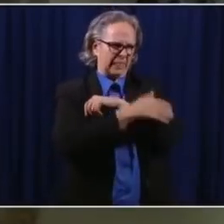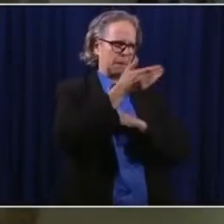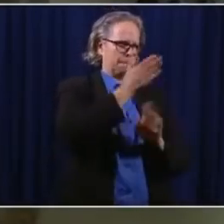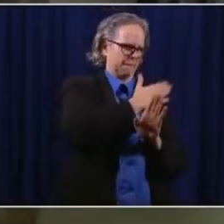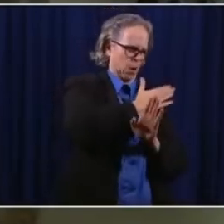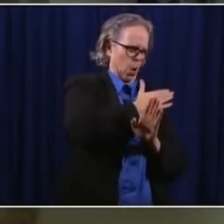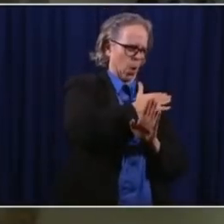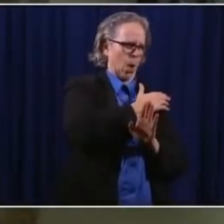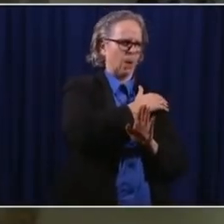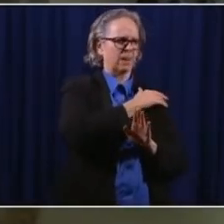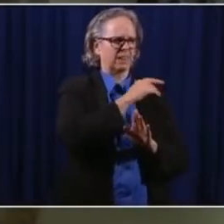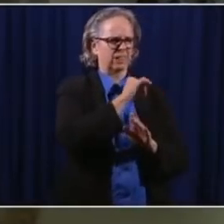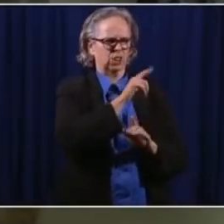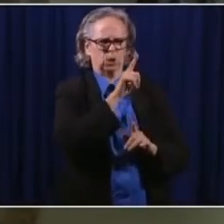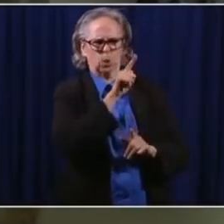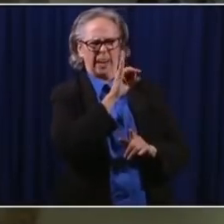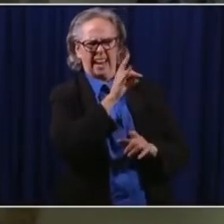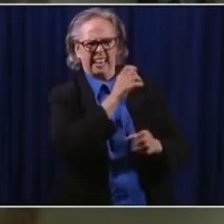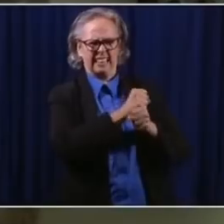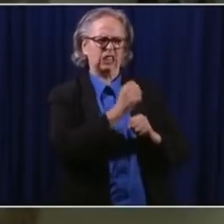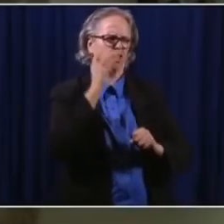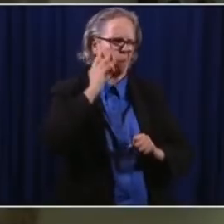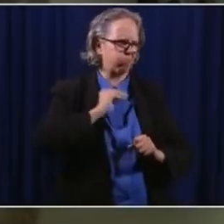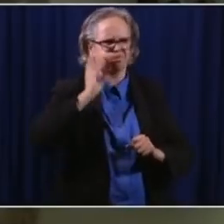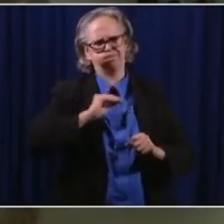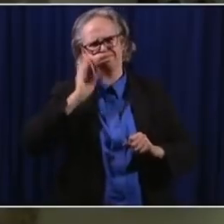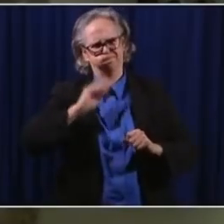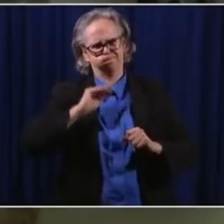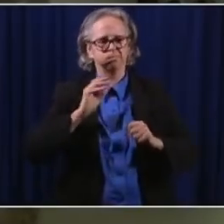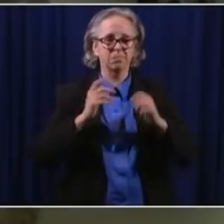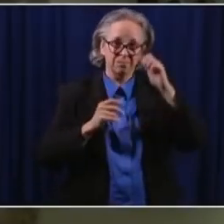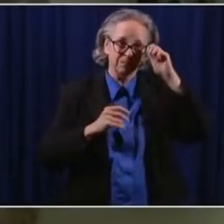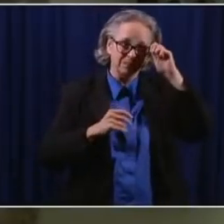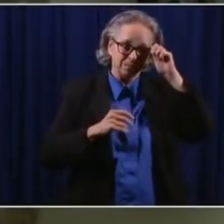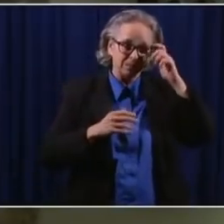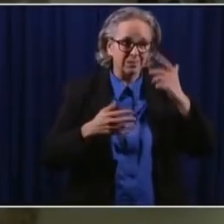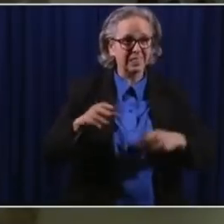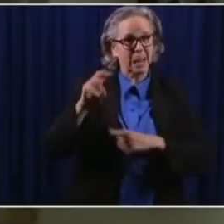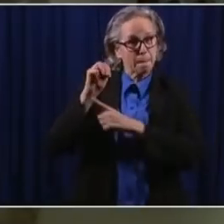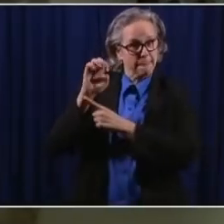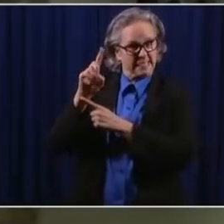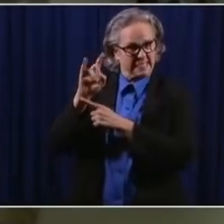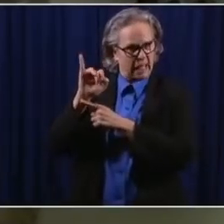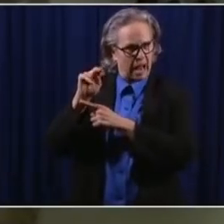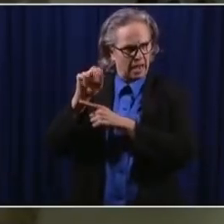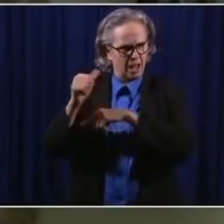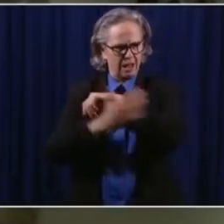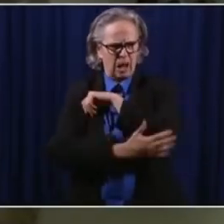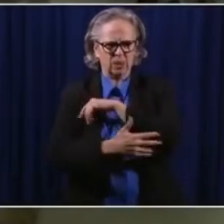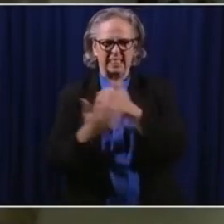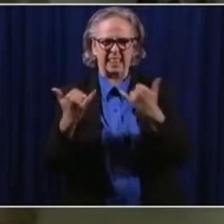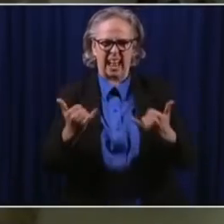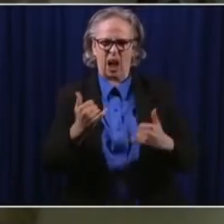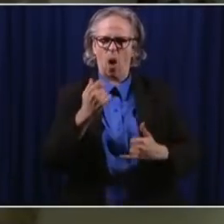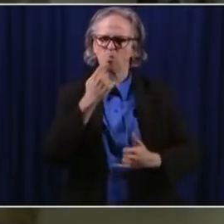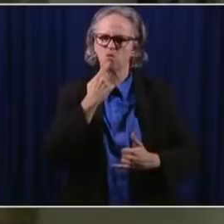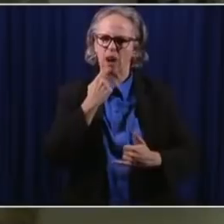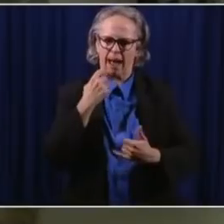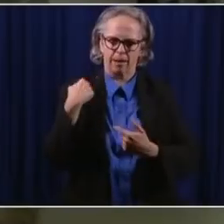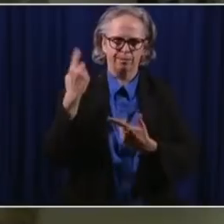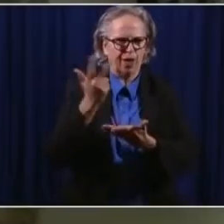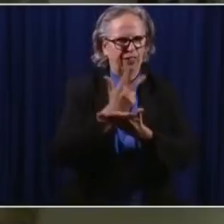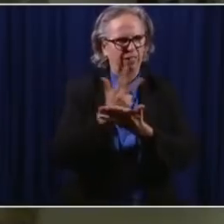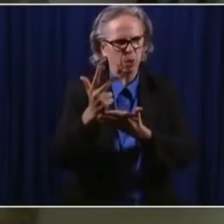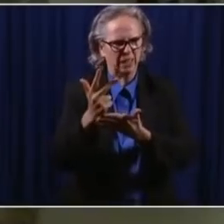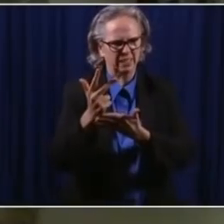Medina was red for 3 weeks, July 23rd and the 30th and